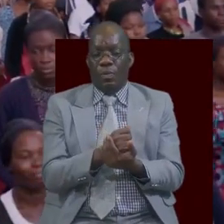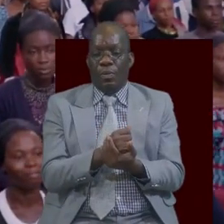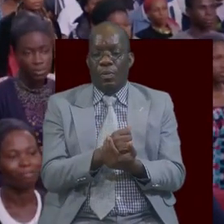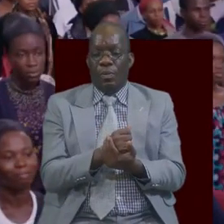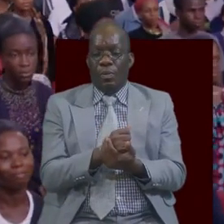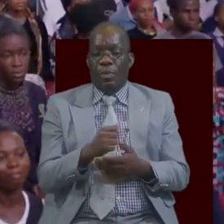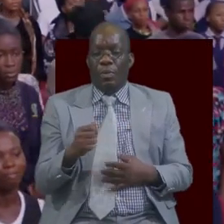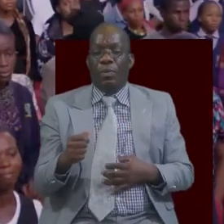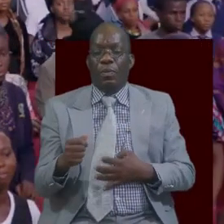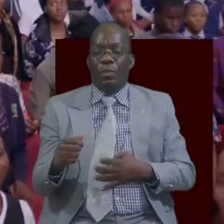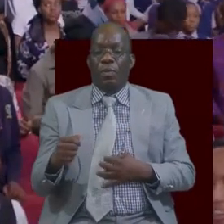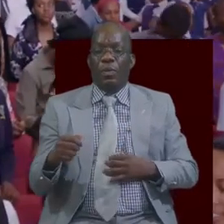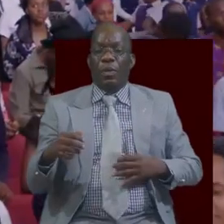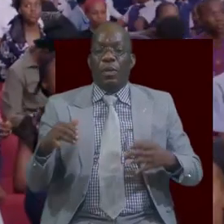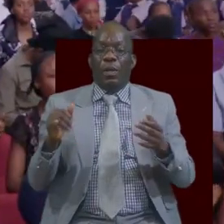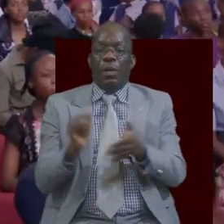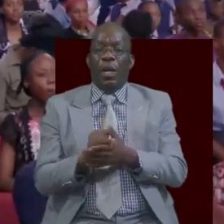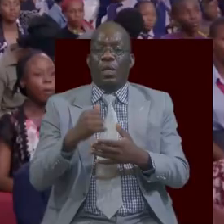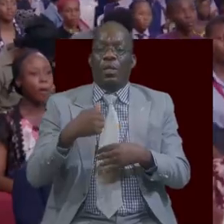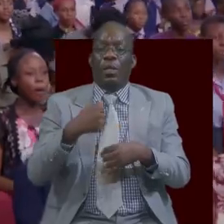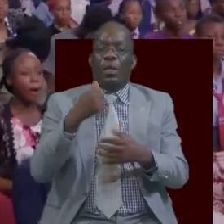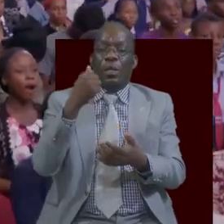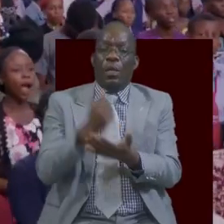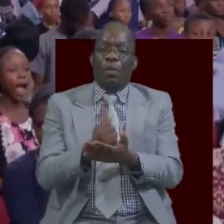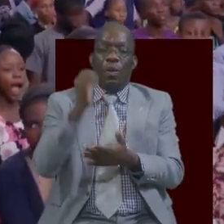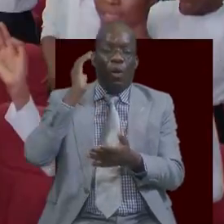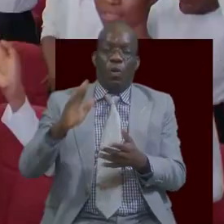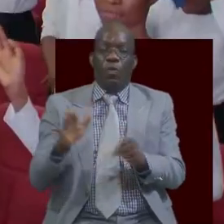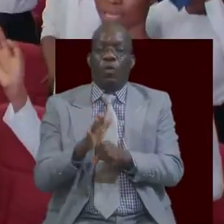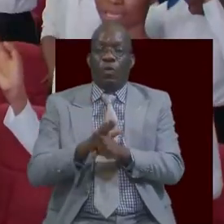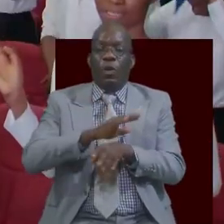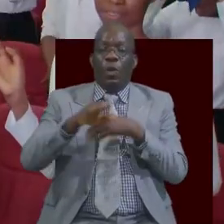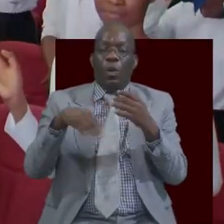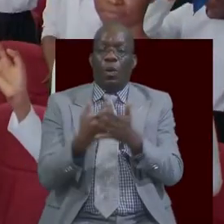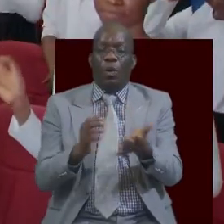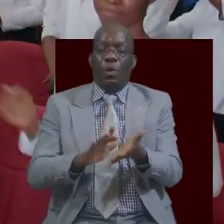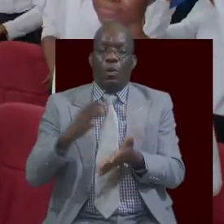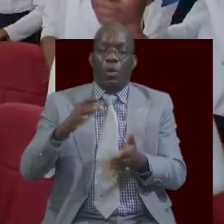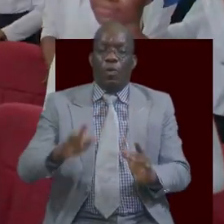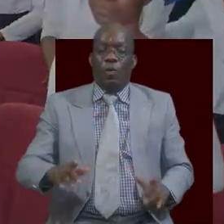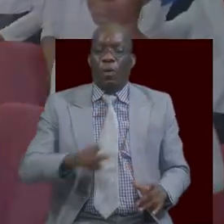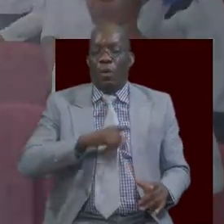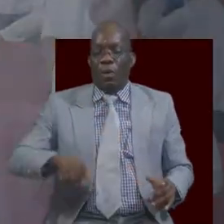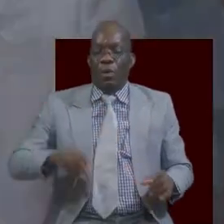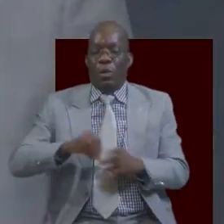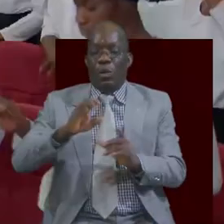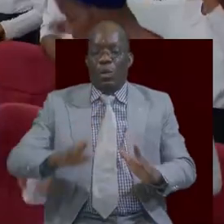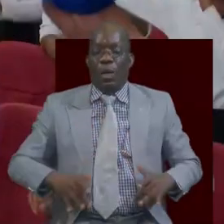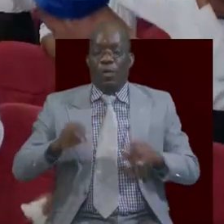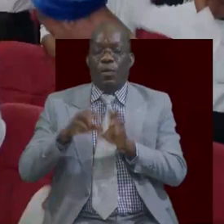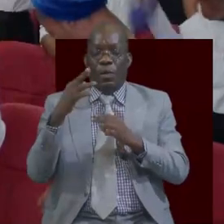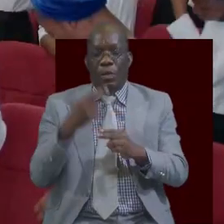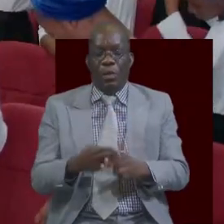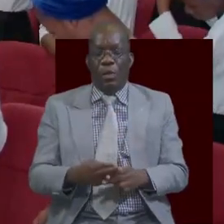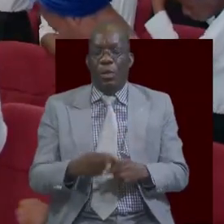That amen will fulfill all the glory of the Lord in your life. Rest of that time. Father,